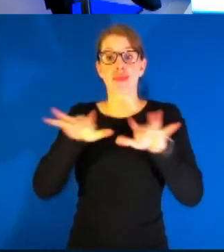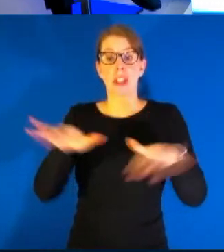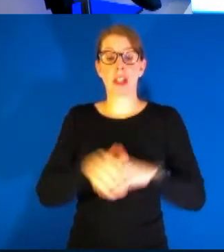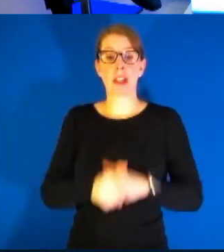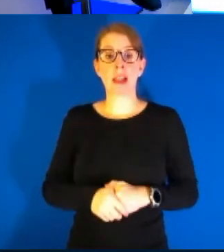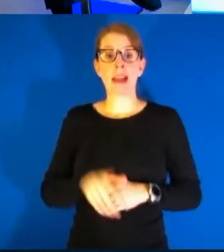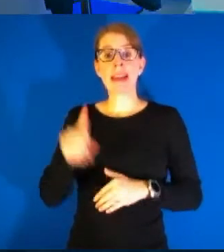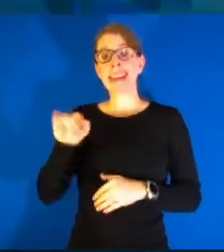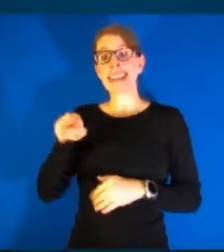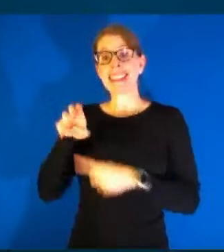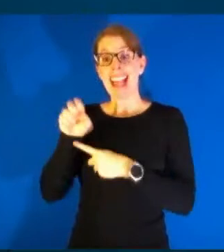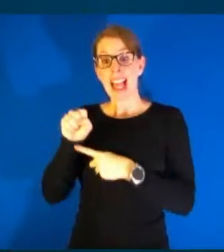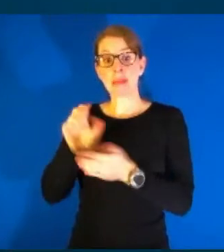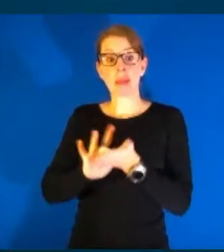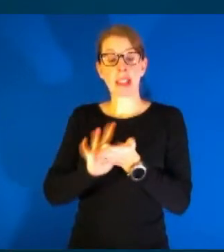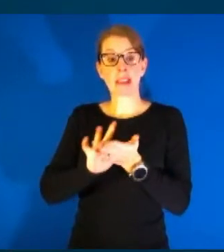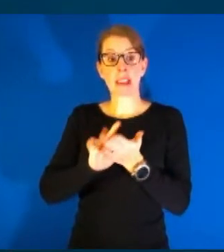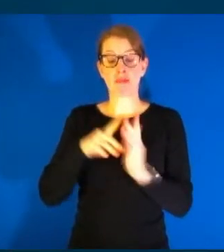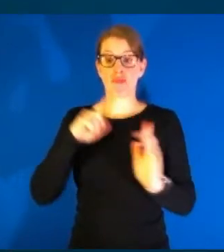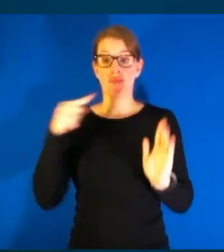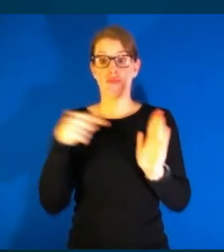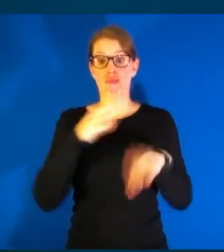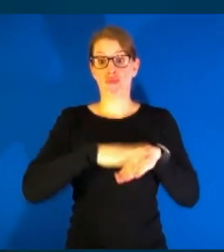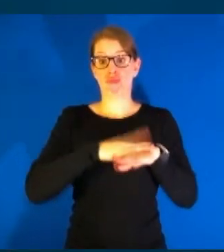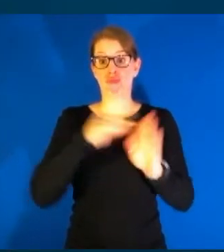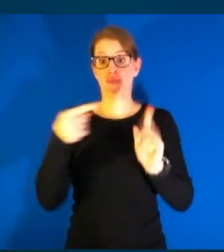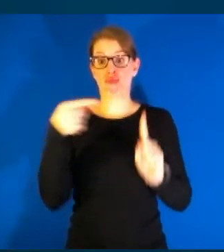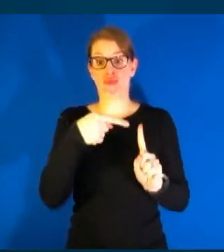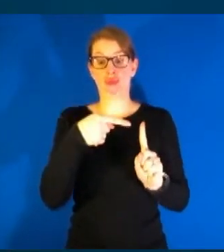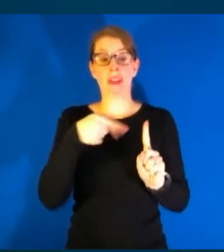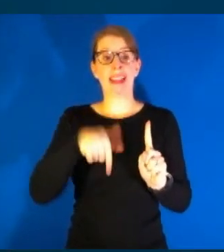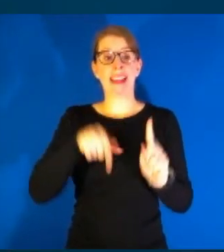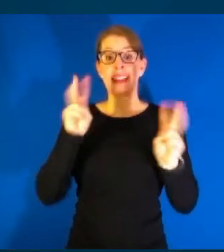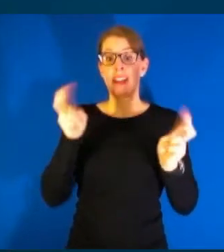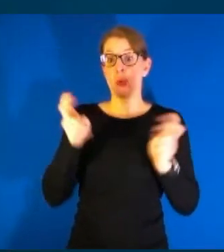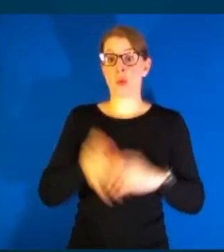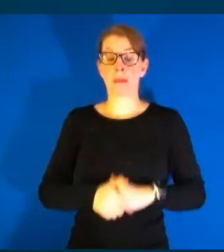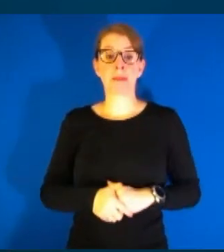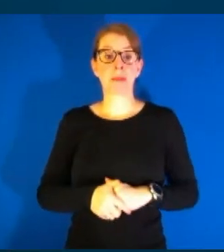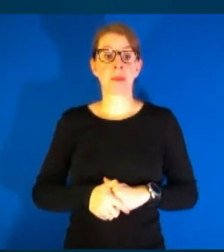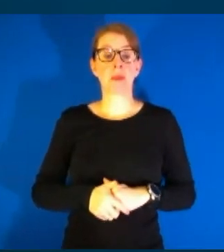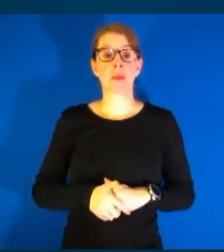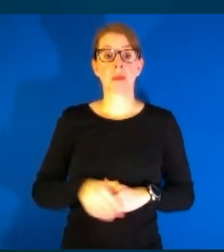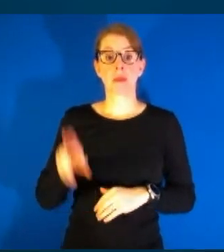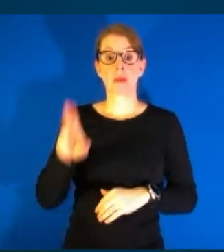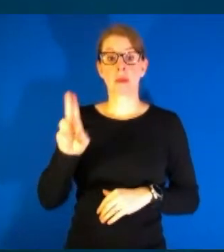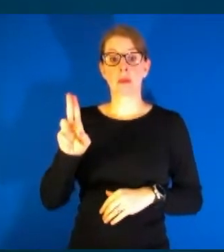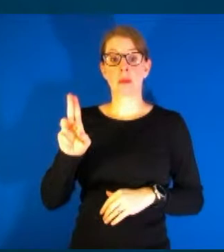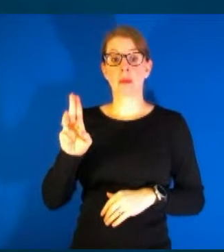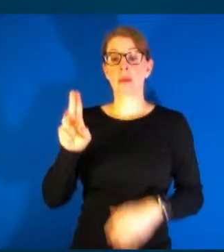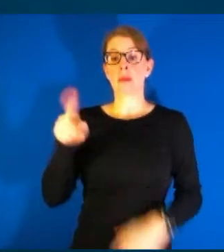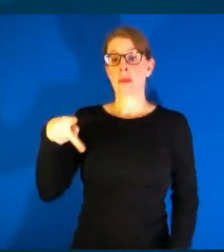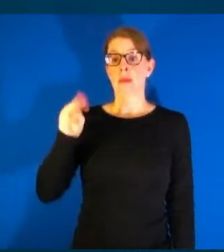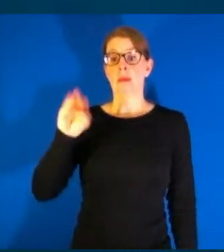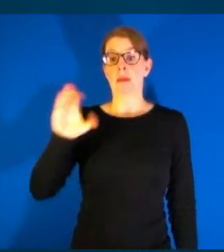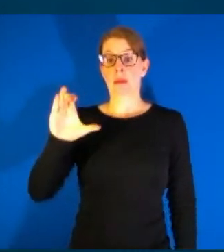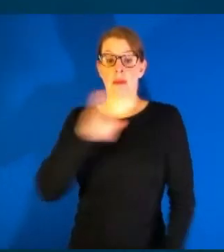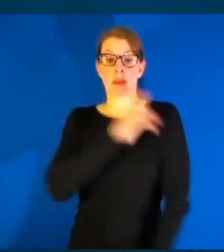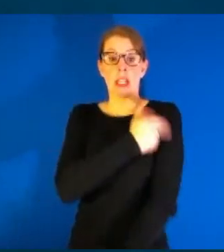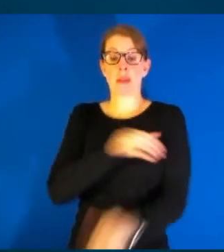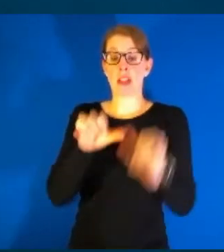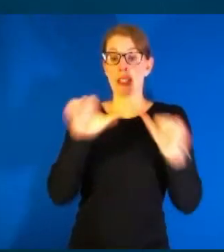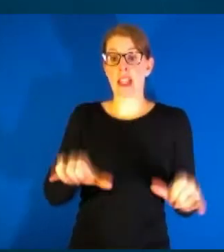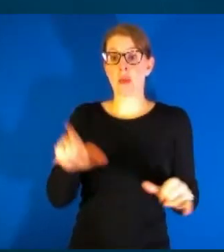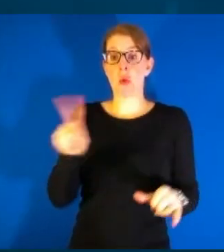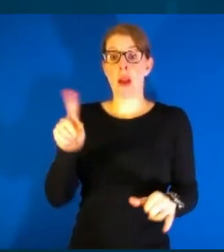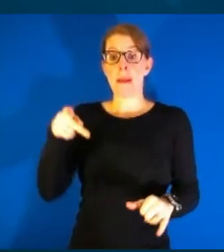Magazine it highlights this issue. So this was at UPMC Hospital System in Pennsylvania. The staff